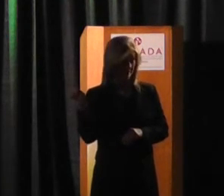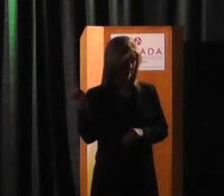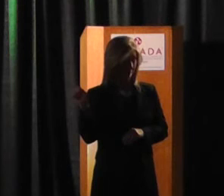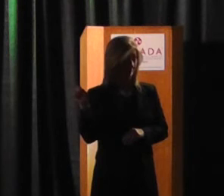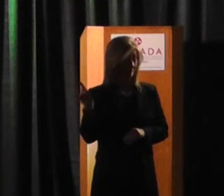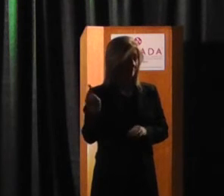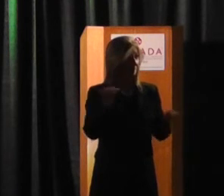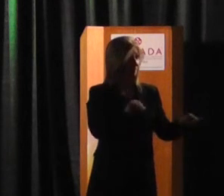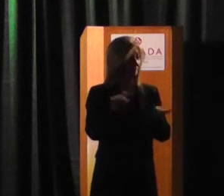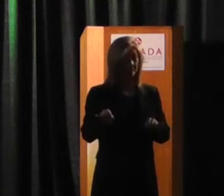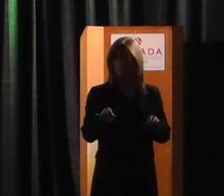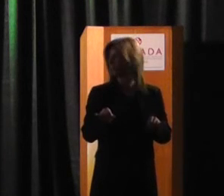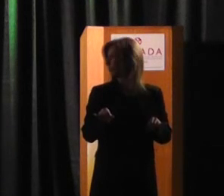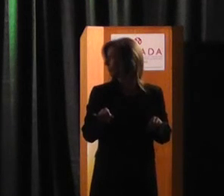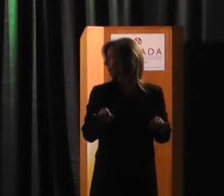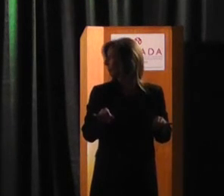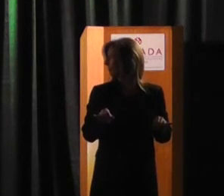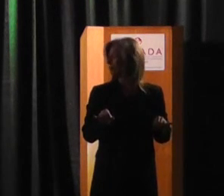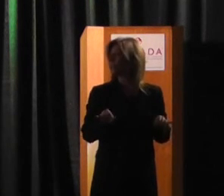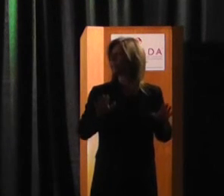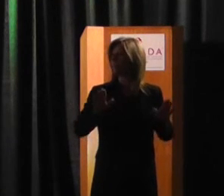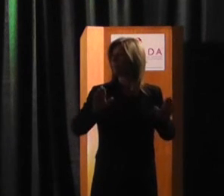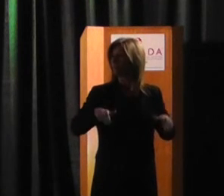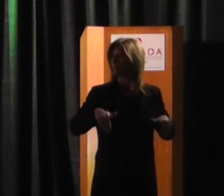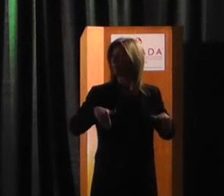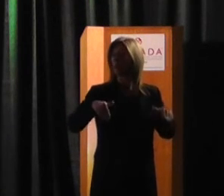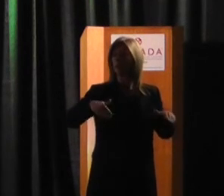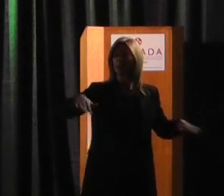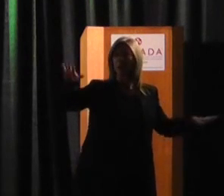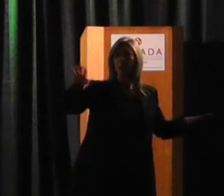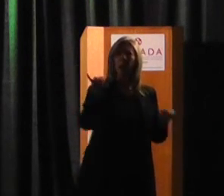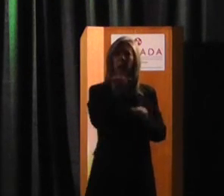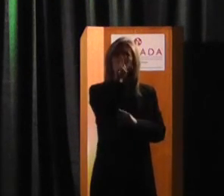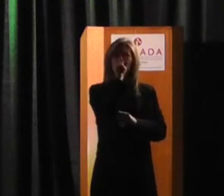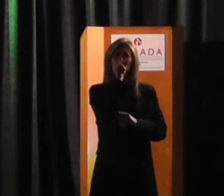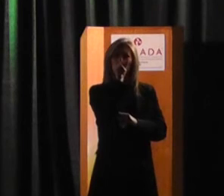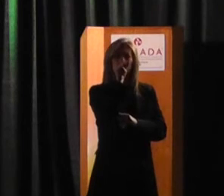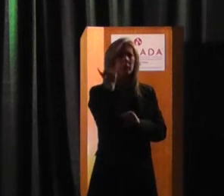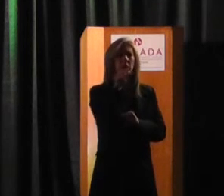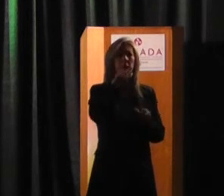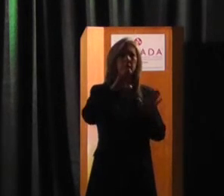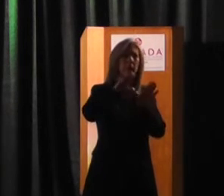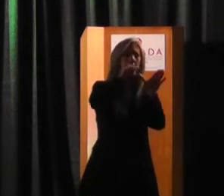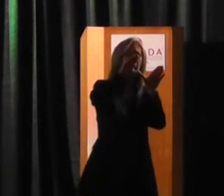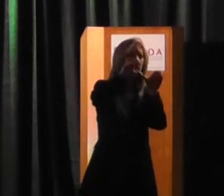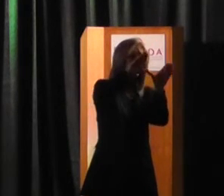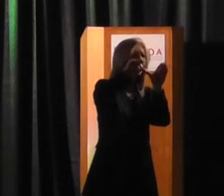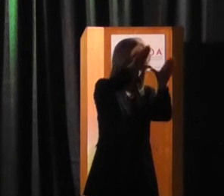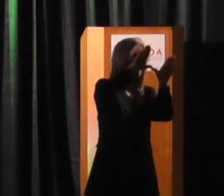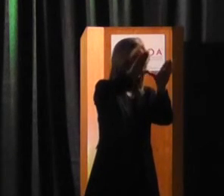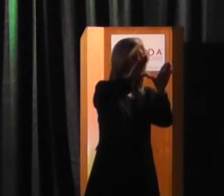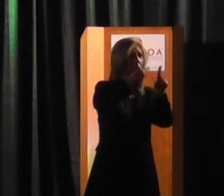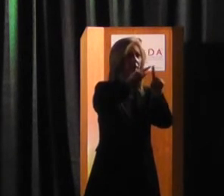sideways. Then we're gonna spread our wings, or the birds, as far as you can reach, and